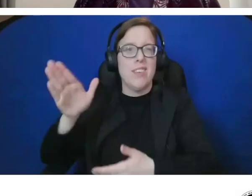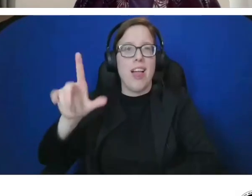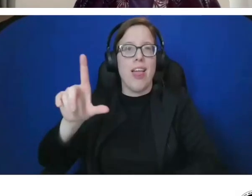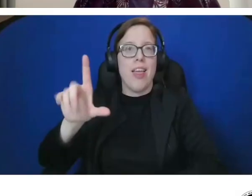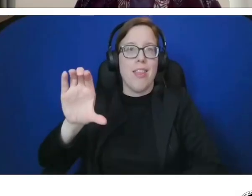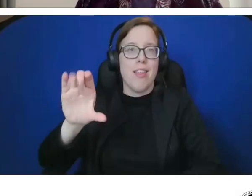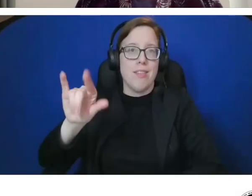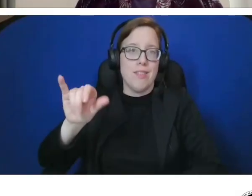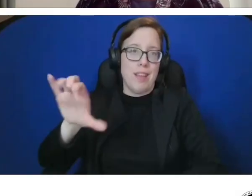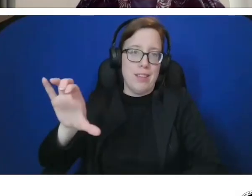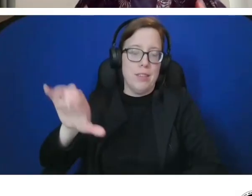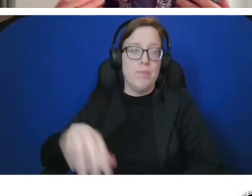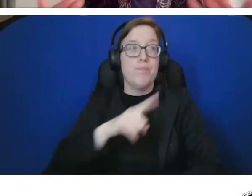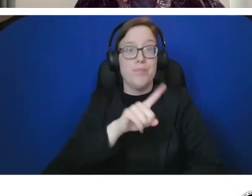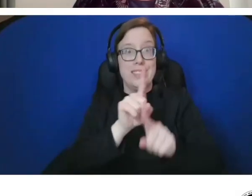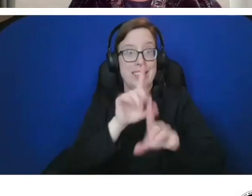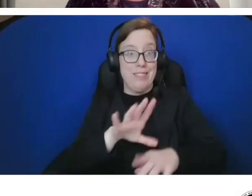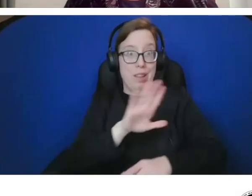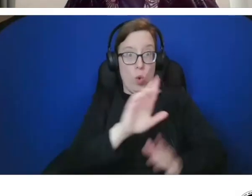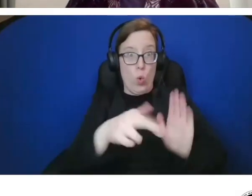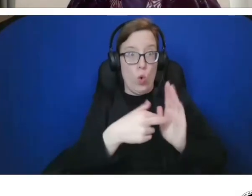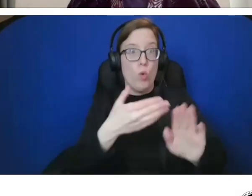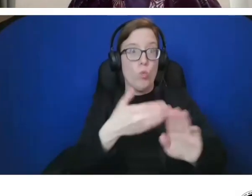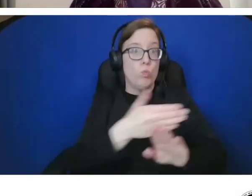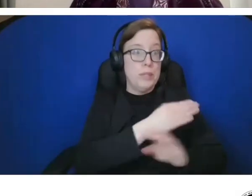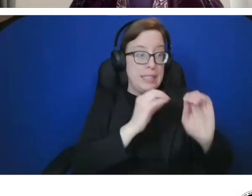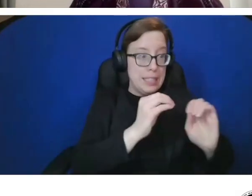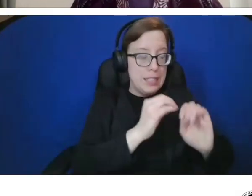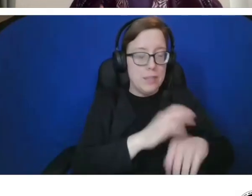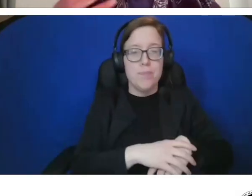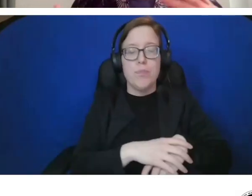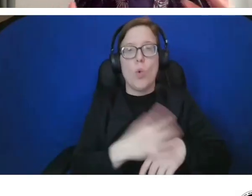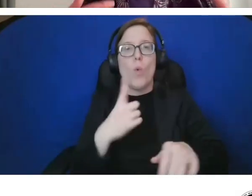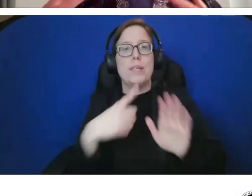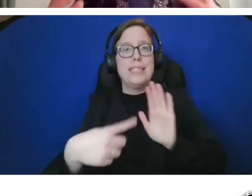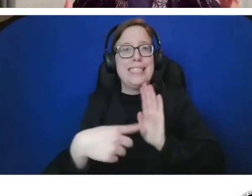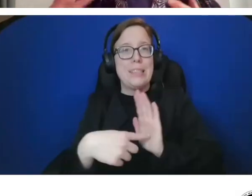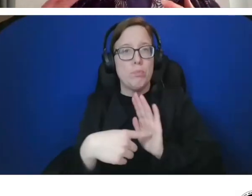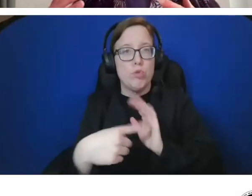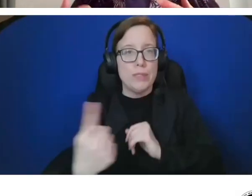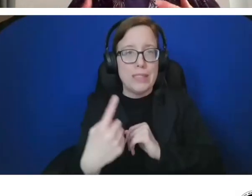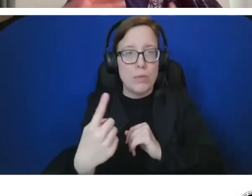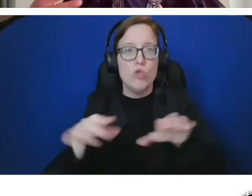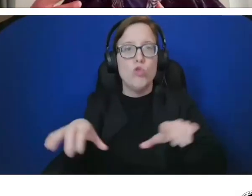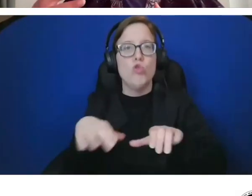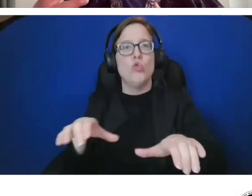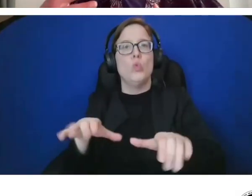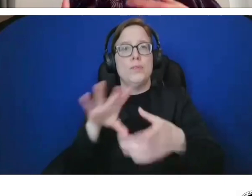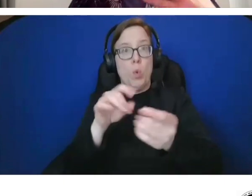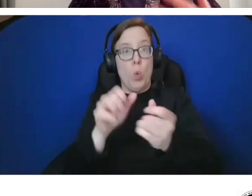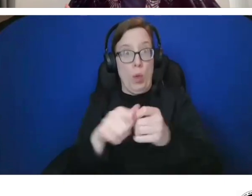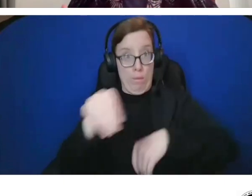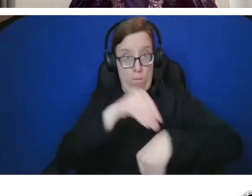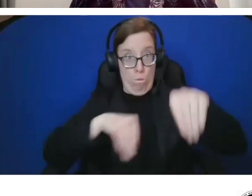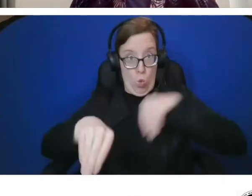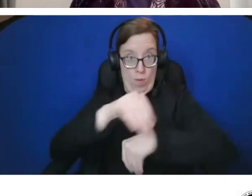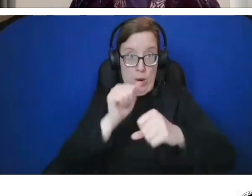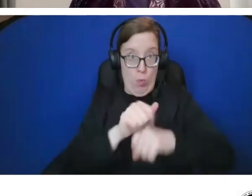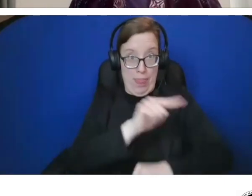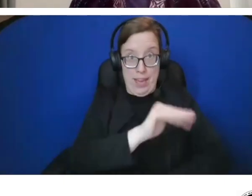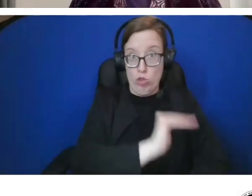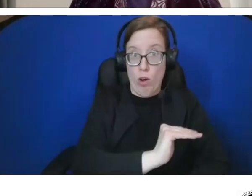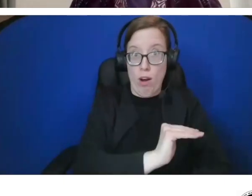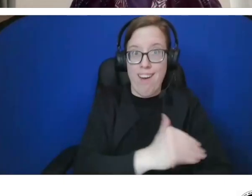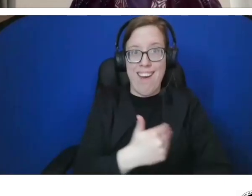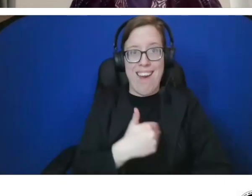So interveners, because they have a role, as I said, in pre-teaching or demonstrating something and do a lot in movement with the